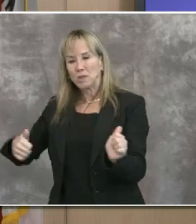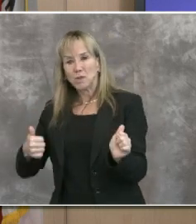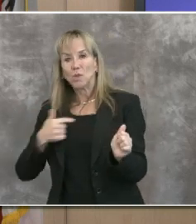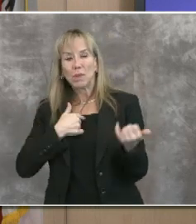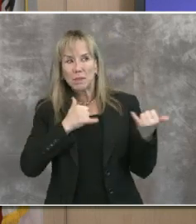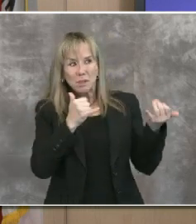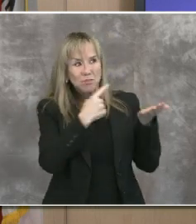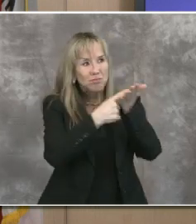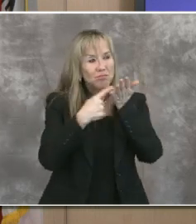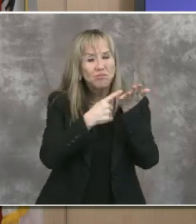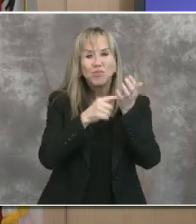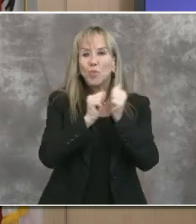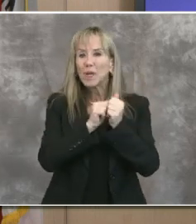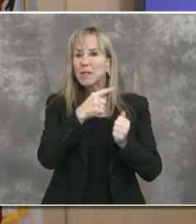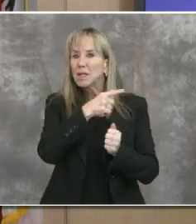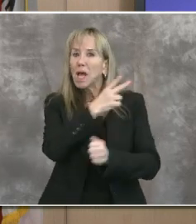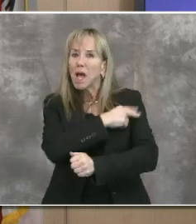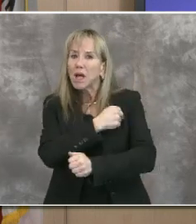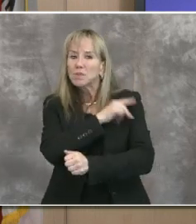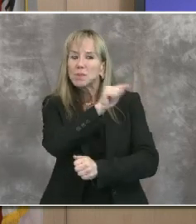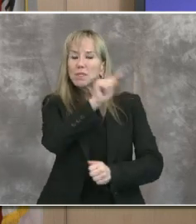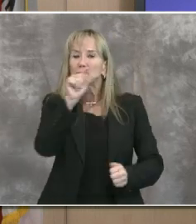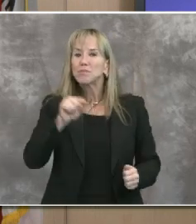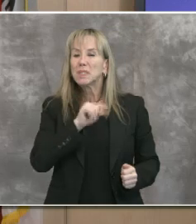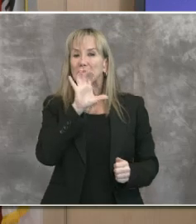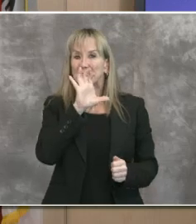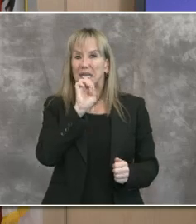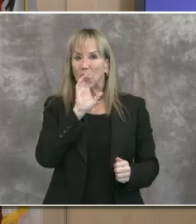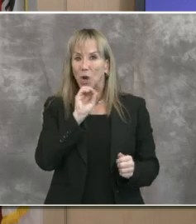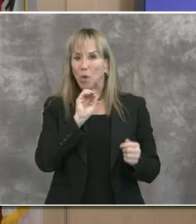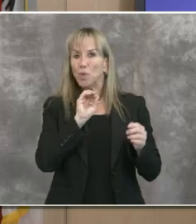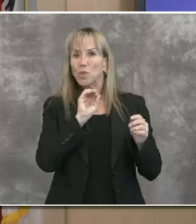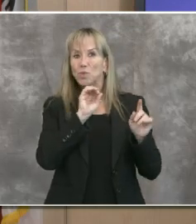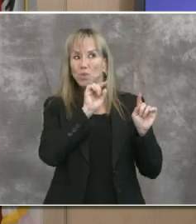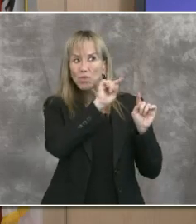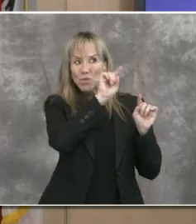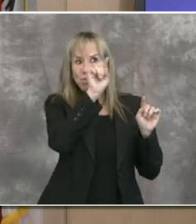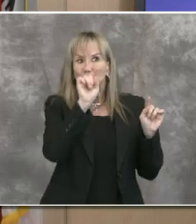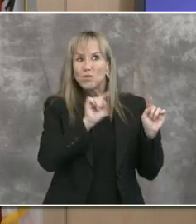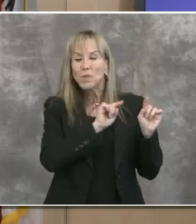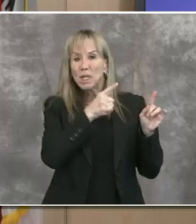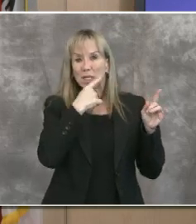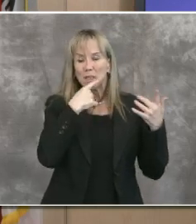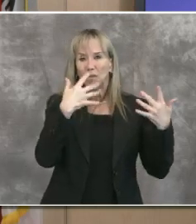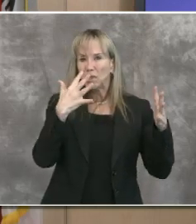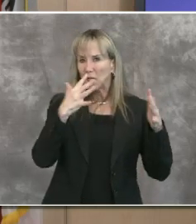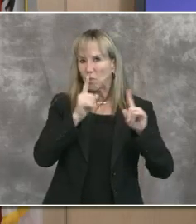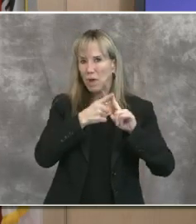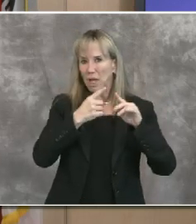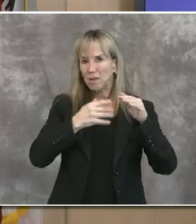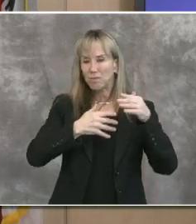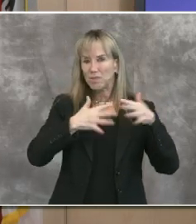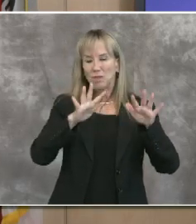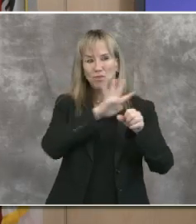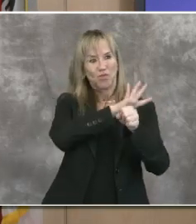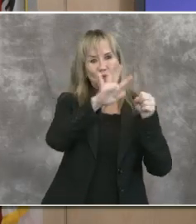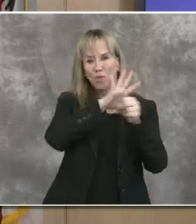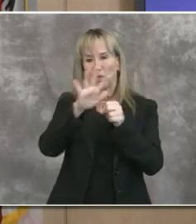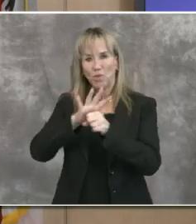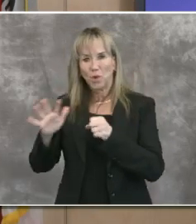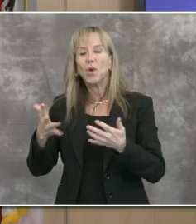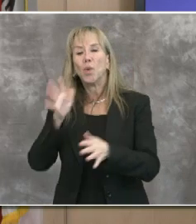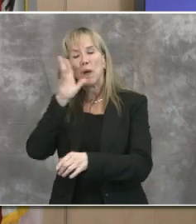hospitals and we reach a certain level of capacity in those hospitals, then we will use this space. But no, we will not start using it